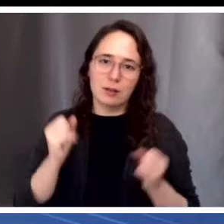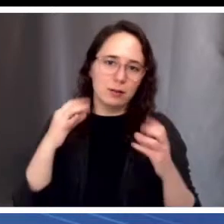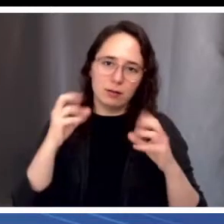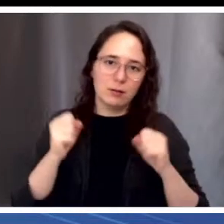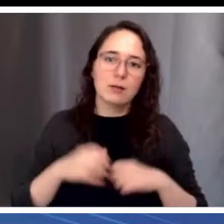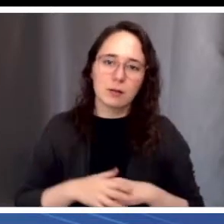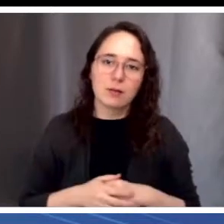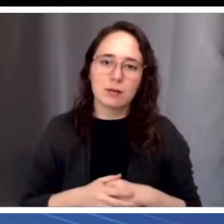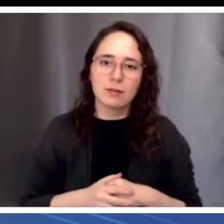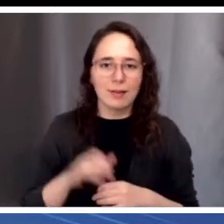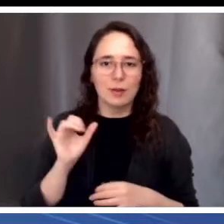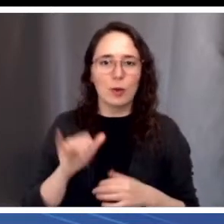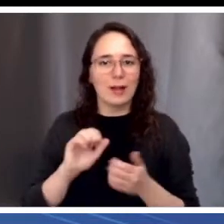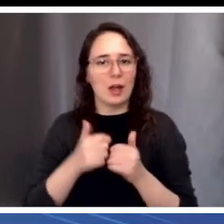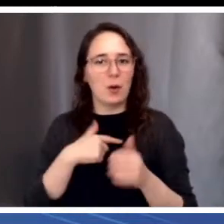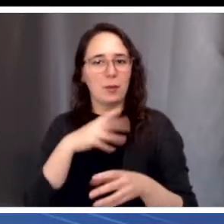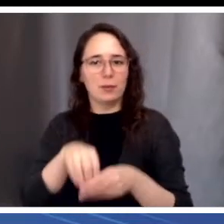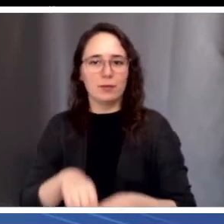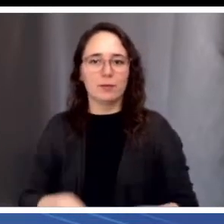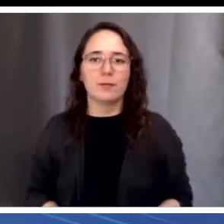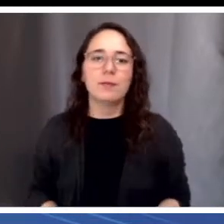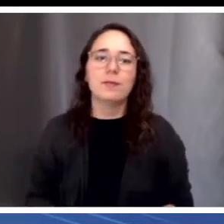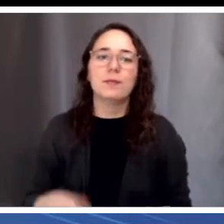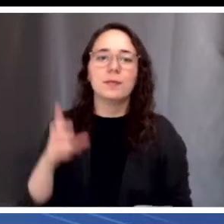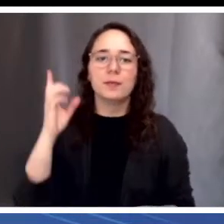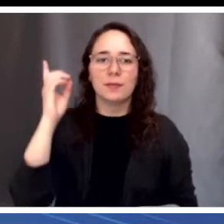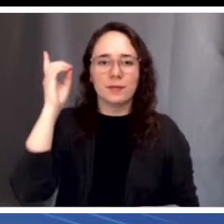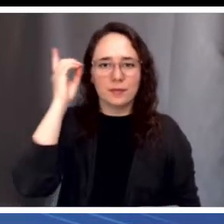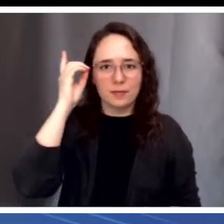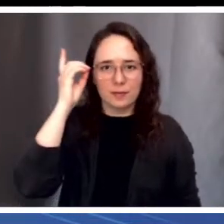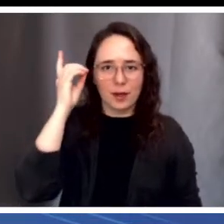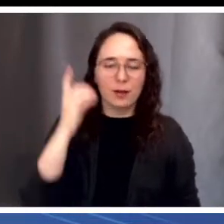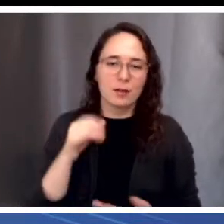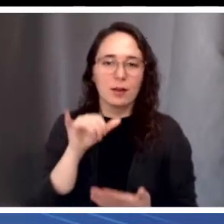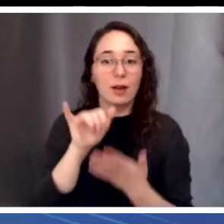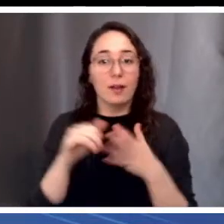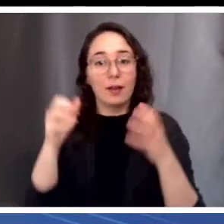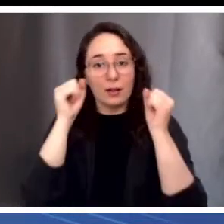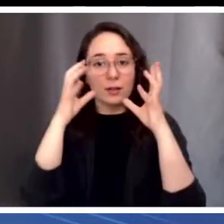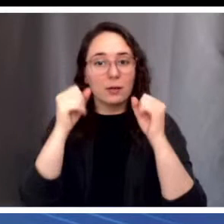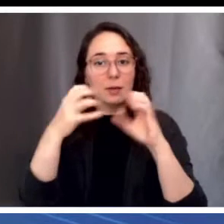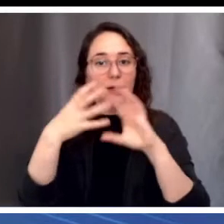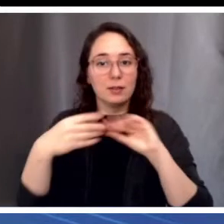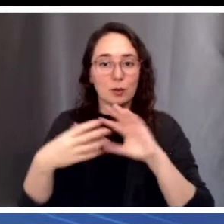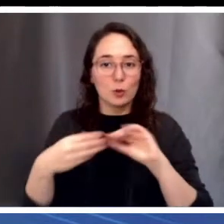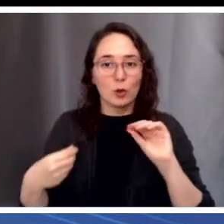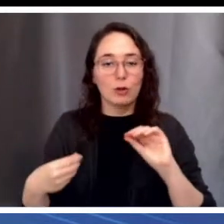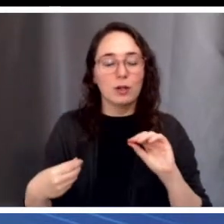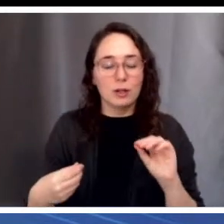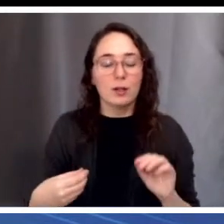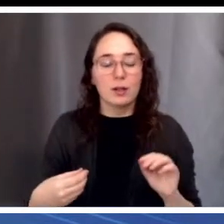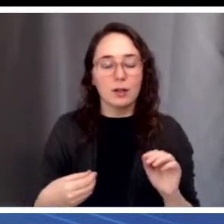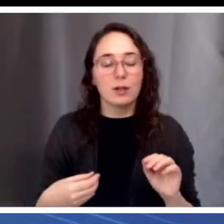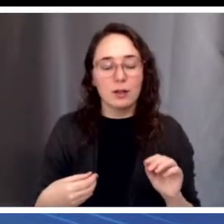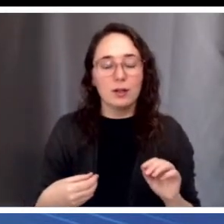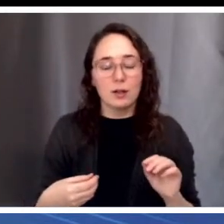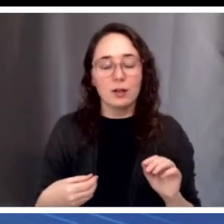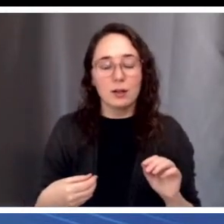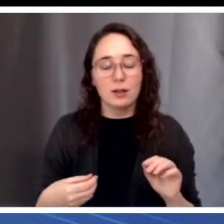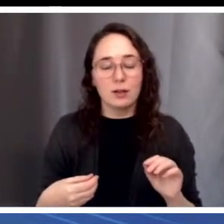that's really my story. Well, that's an incredible story. you know, I think it's, I think it's rare for people to experience